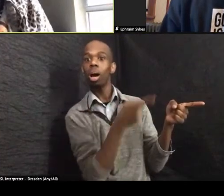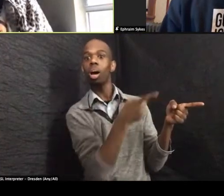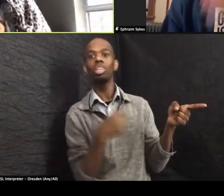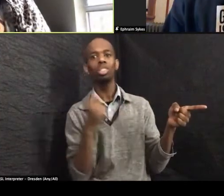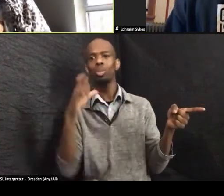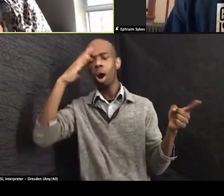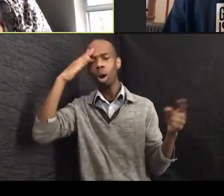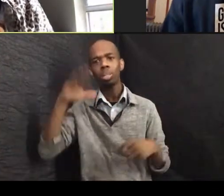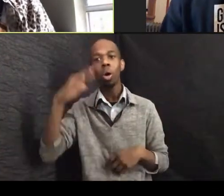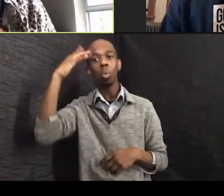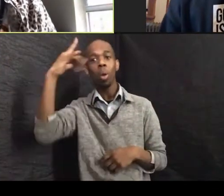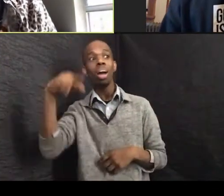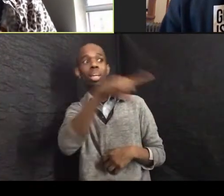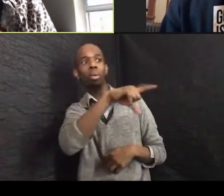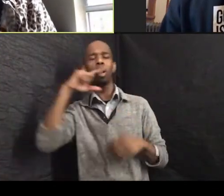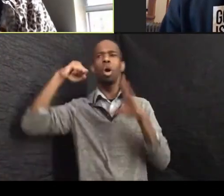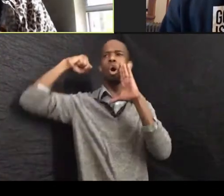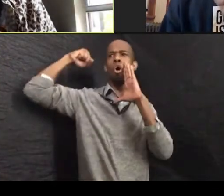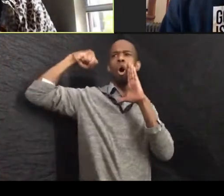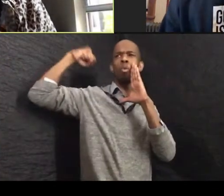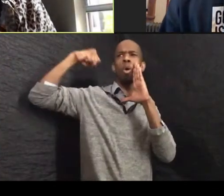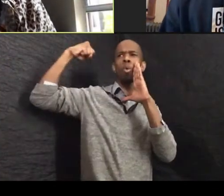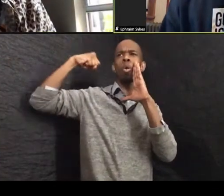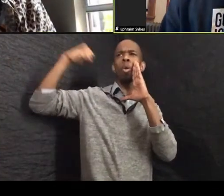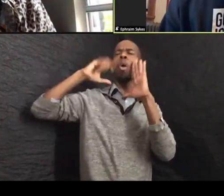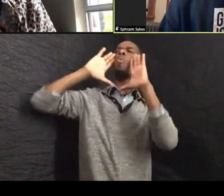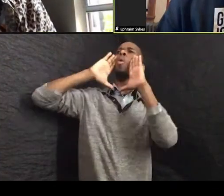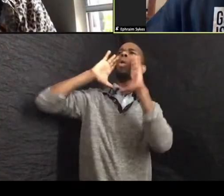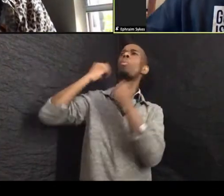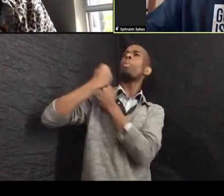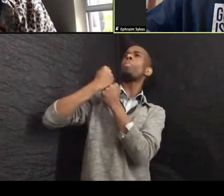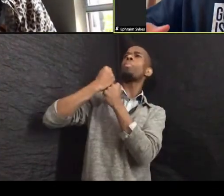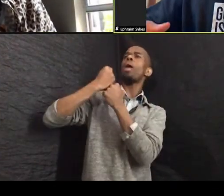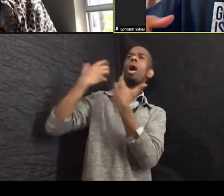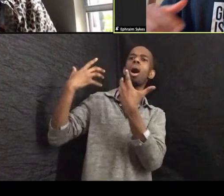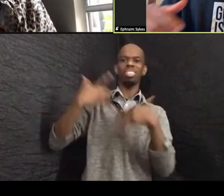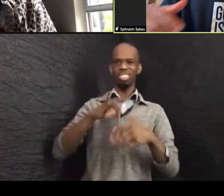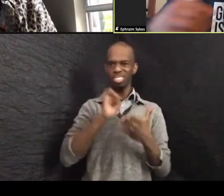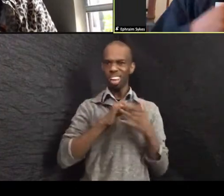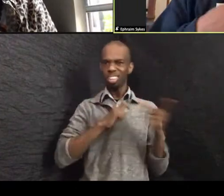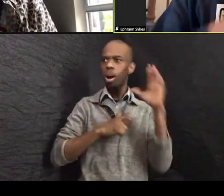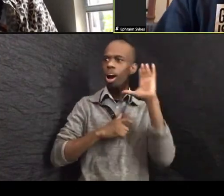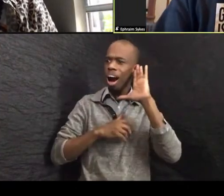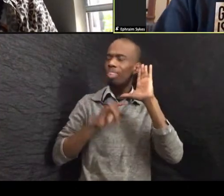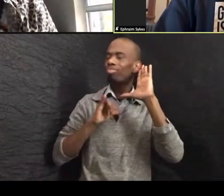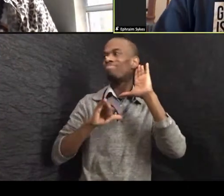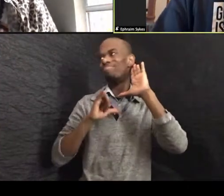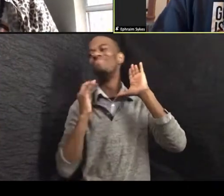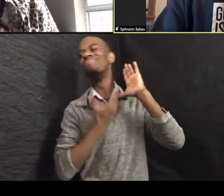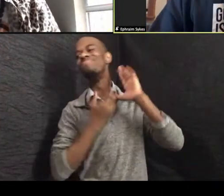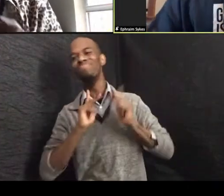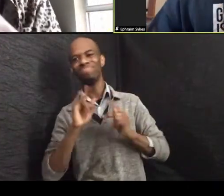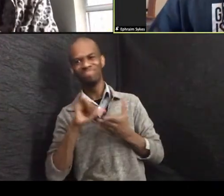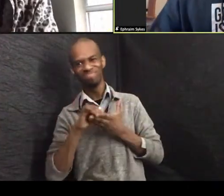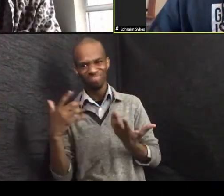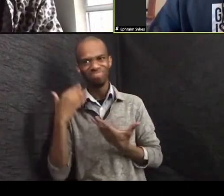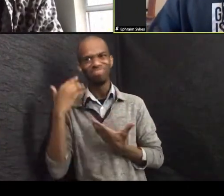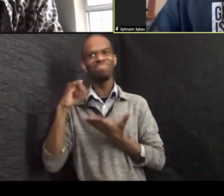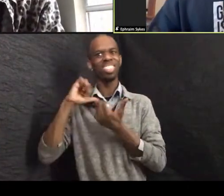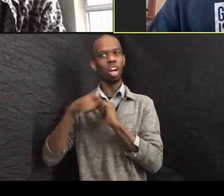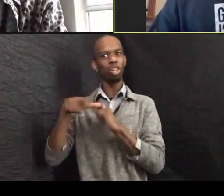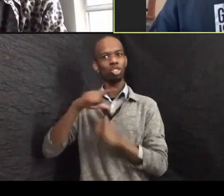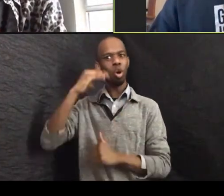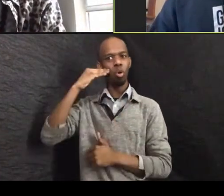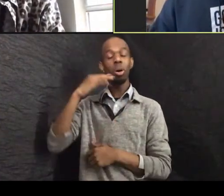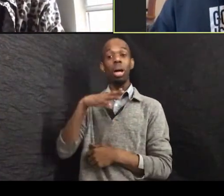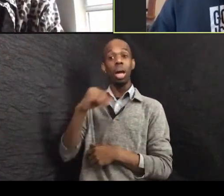whole different thing, bro. That's the show I just finished doing was about the Temptations. And that's the first time, even beyond Hamilton. Hamilton had this whole Black cast and all that,